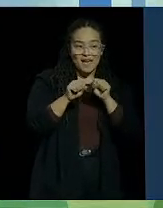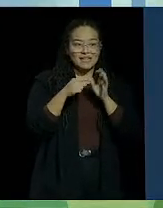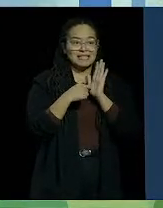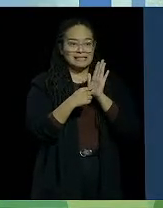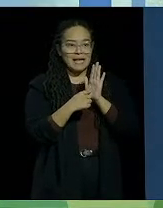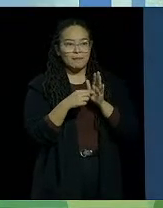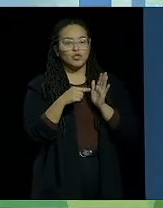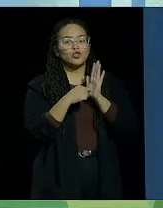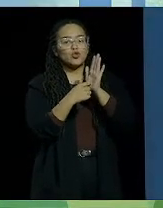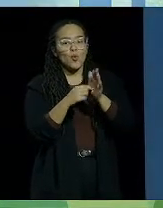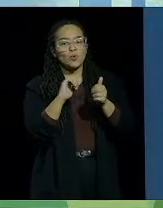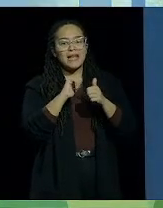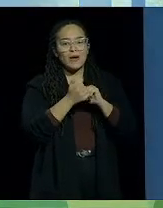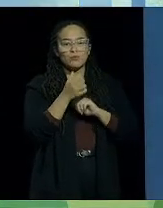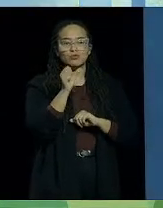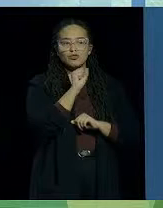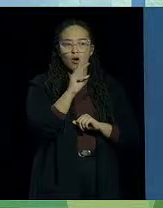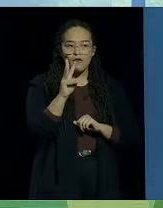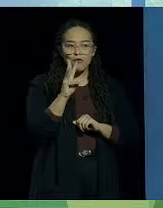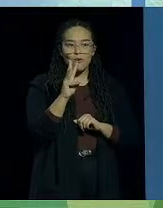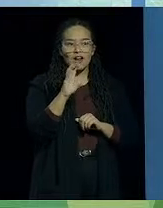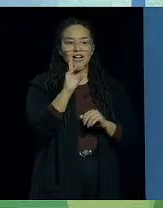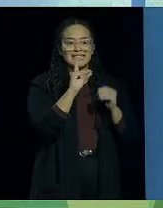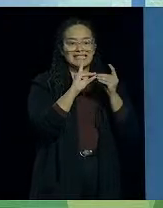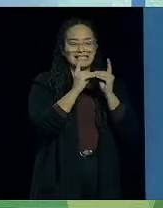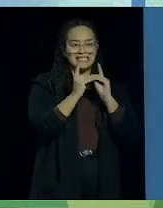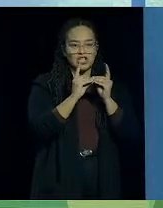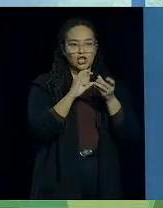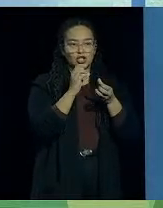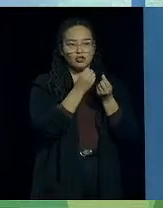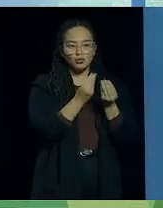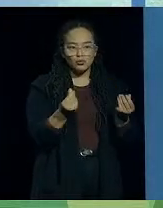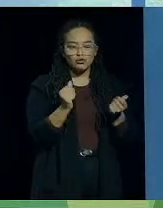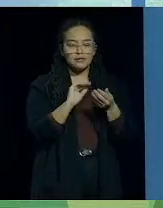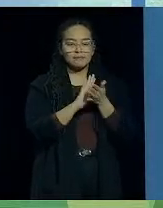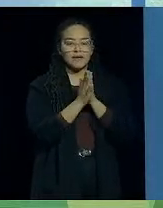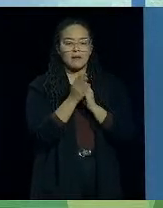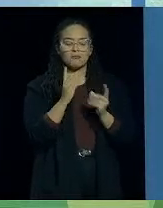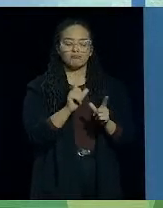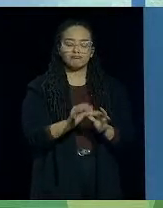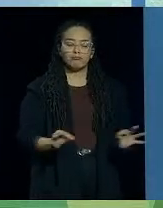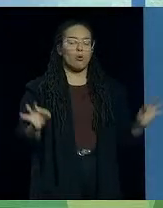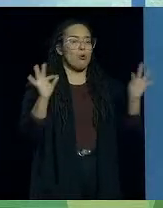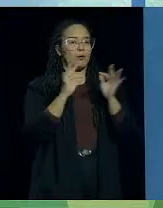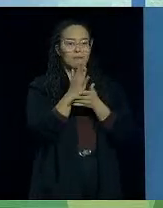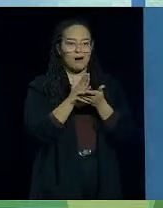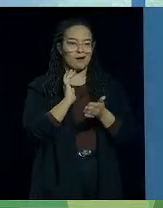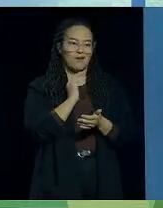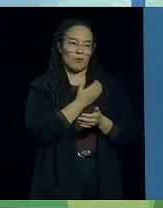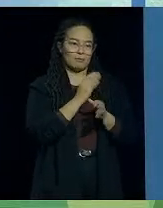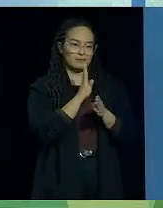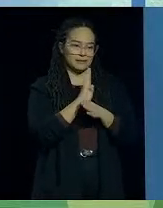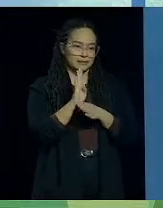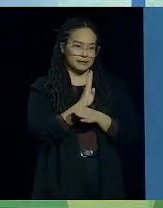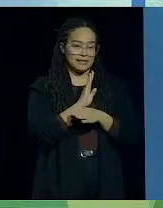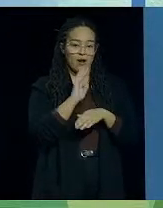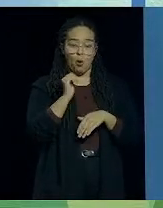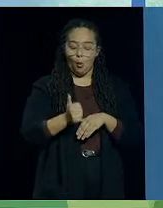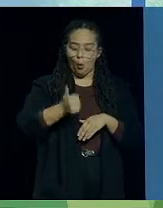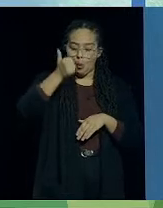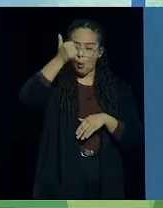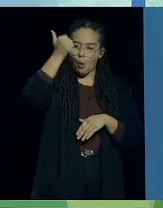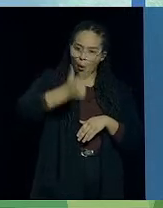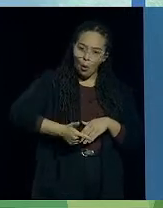how software and digital solutions have become an integral part of our business, and actually on all